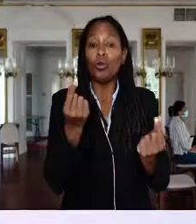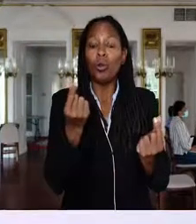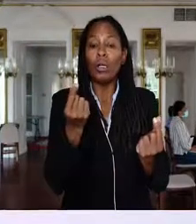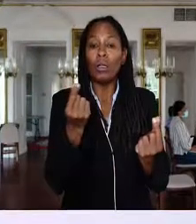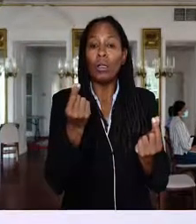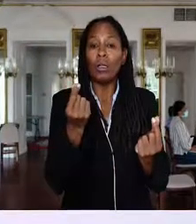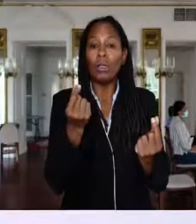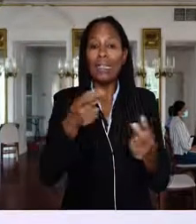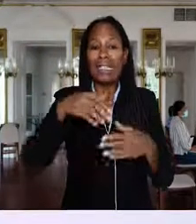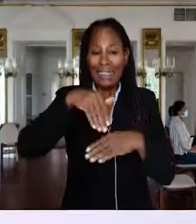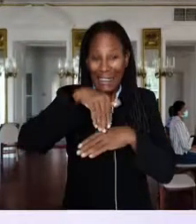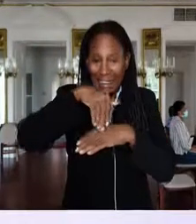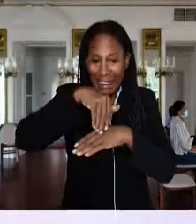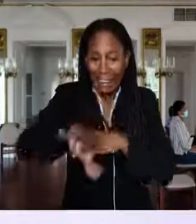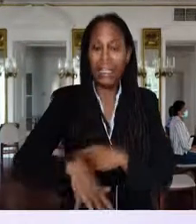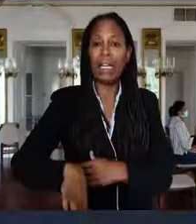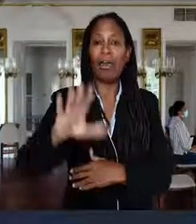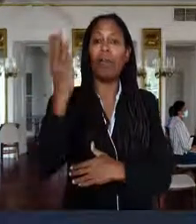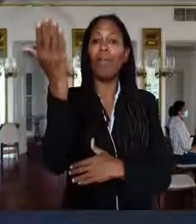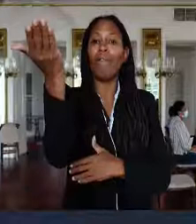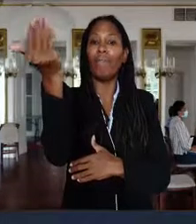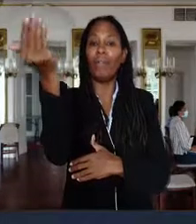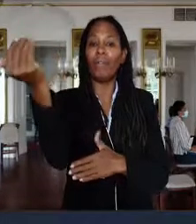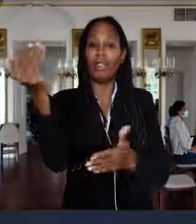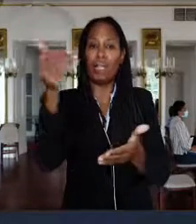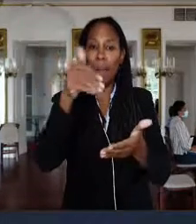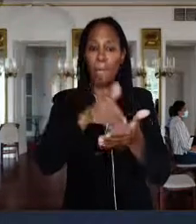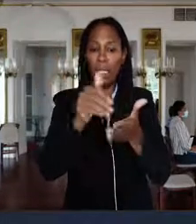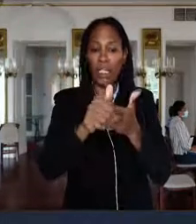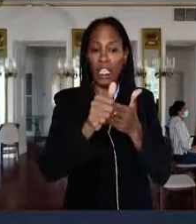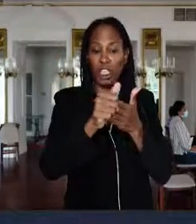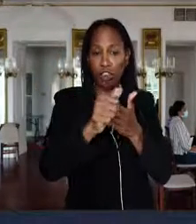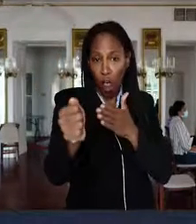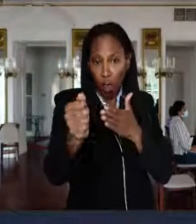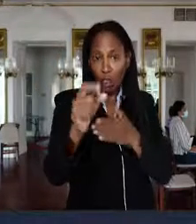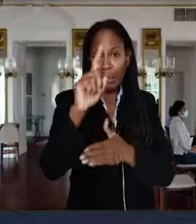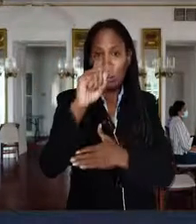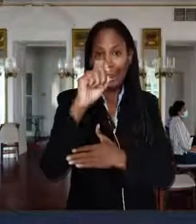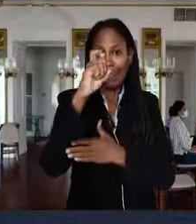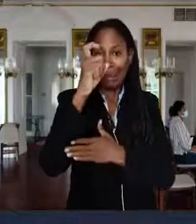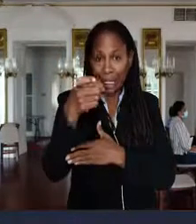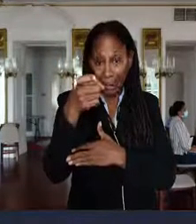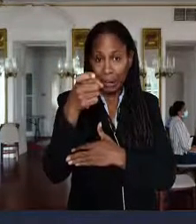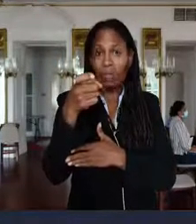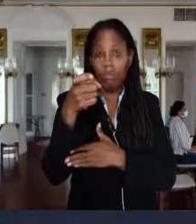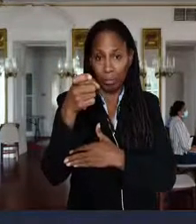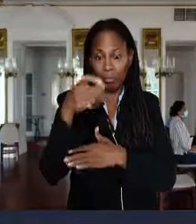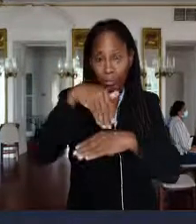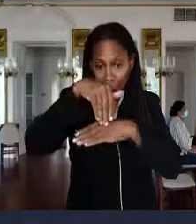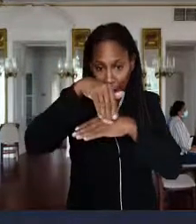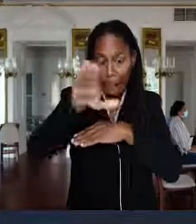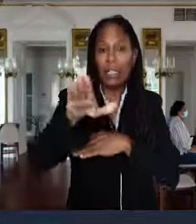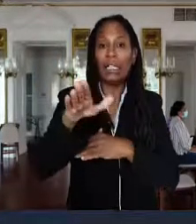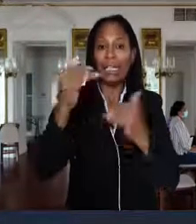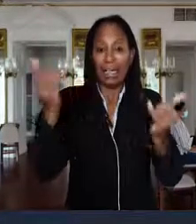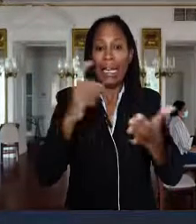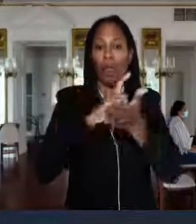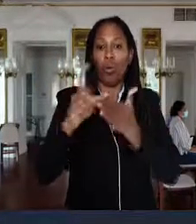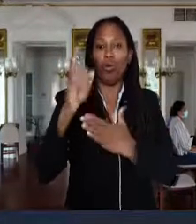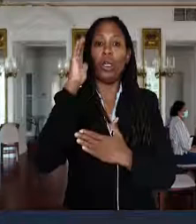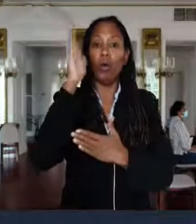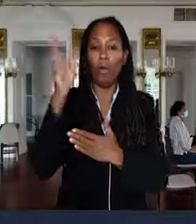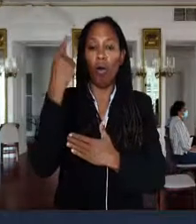in income tax returns this week. That's 7,400 checks that will address refunds for tax